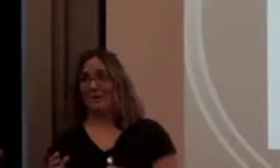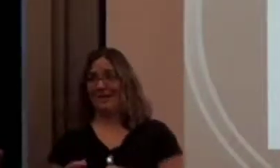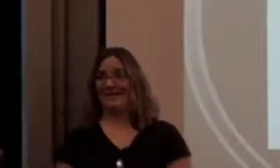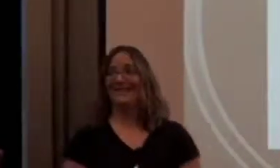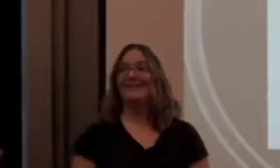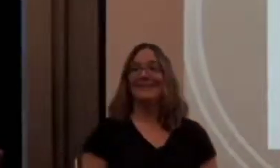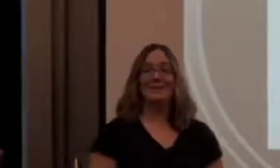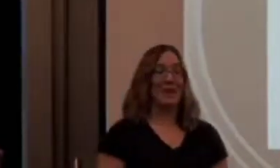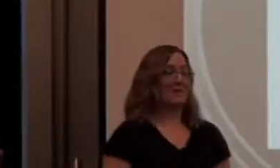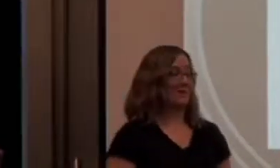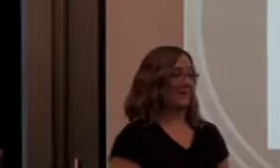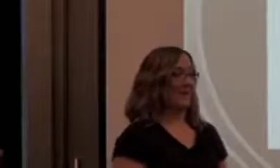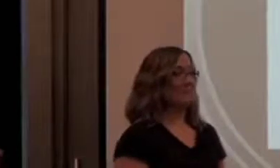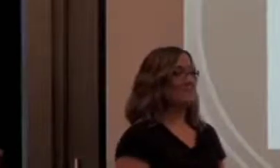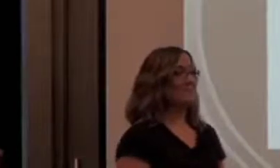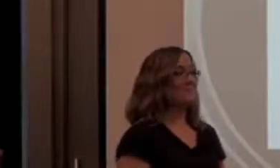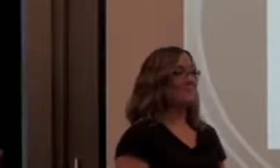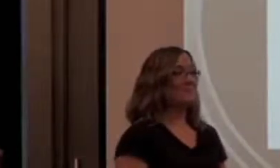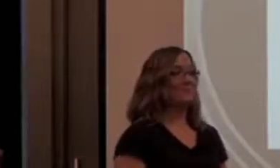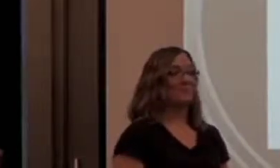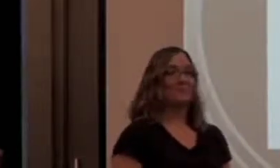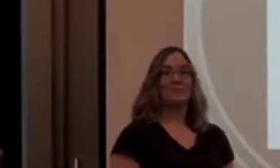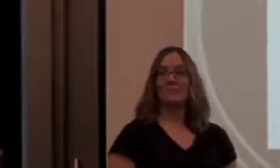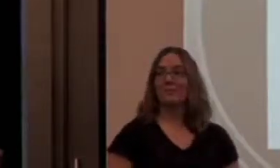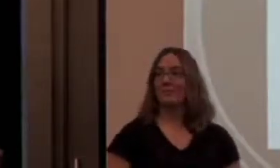are using time delay?